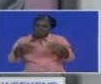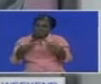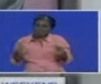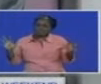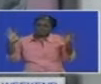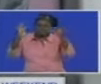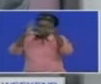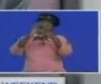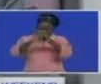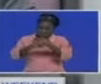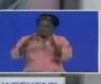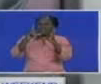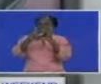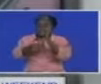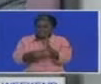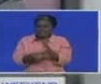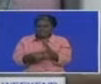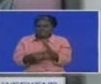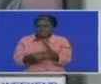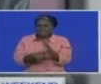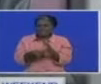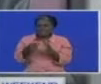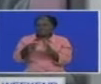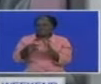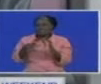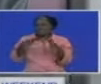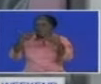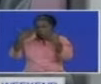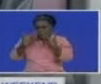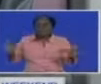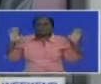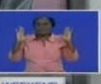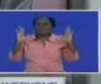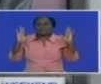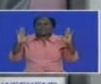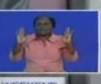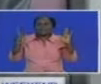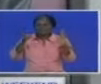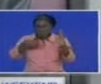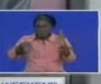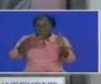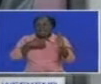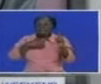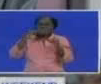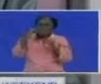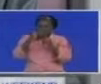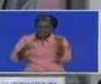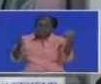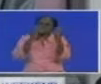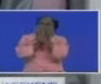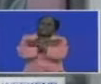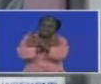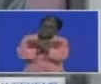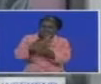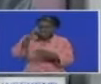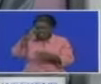relation eventually, and this ICC thing is going to pass. And eventually, we are just going to have our friends in Asia, and we're also our